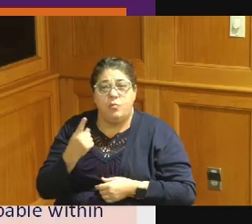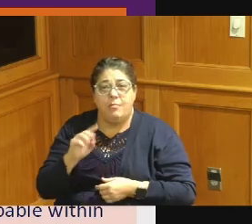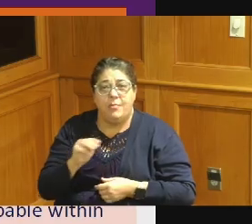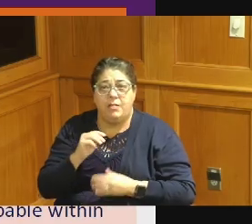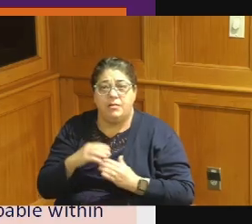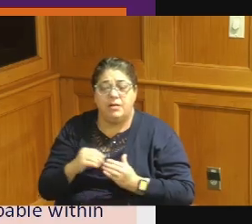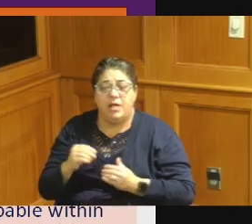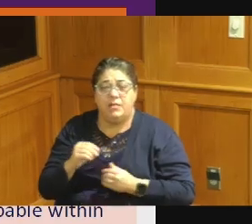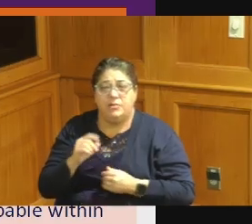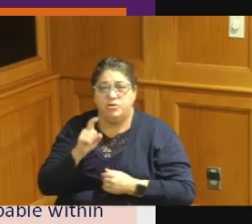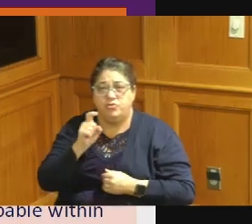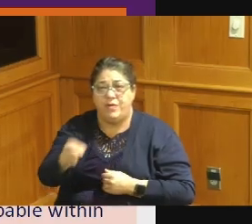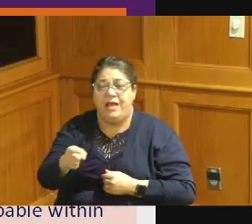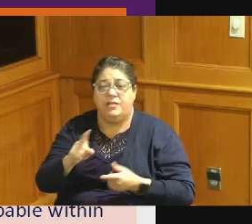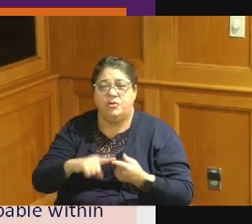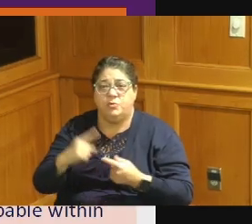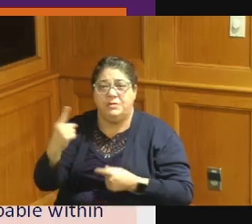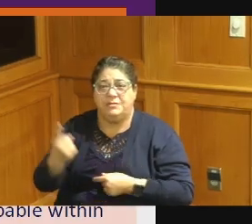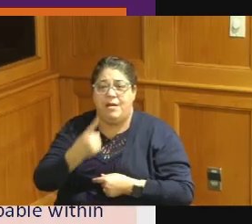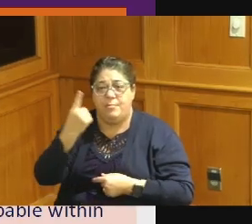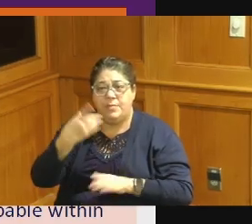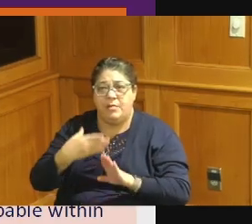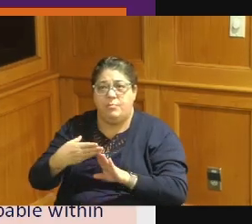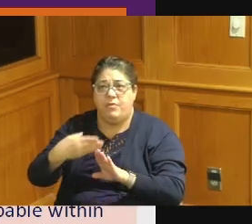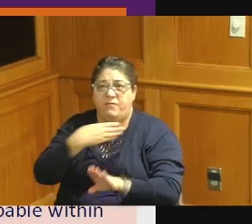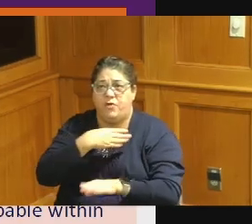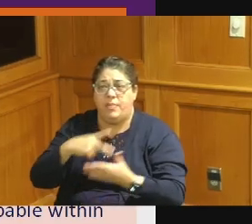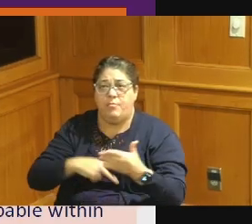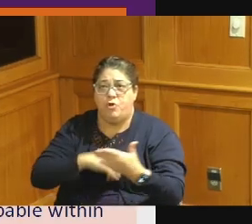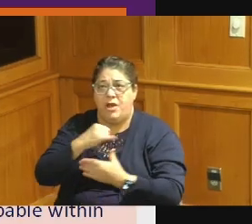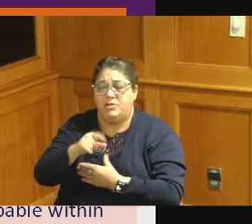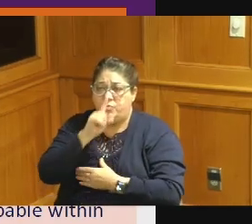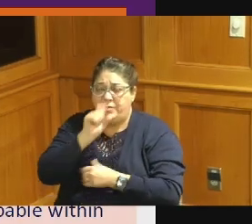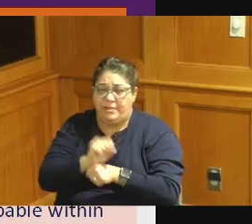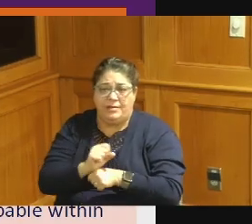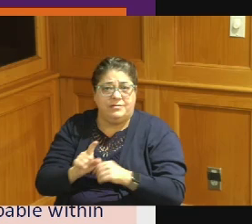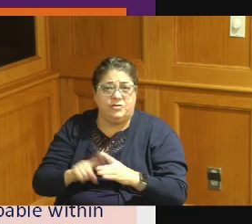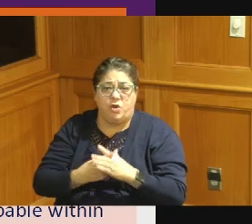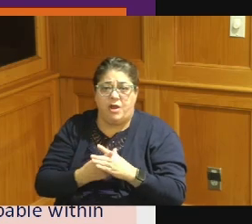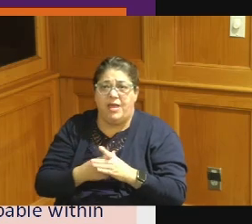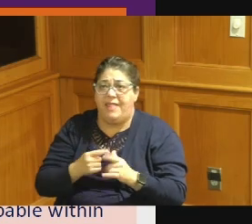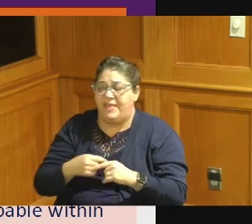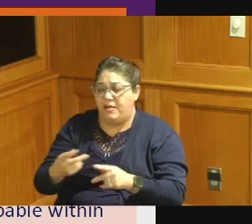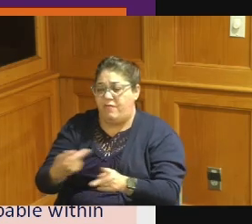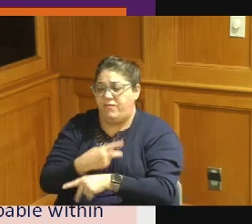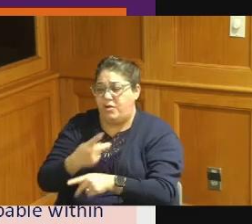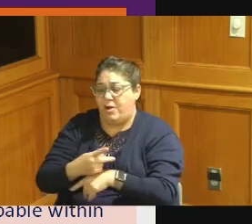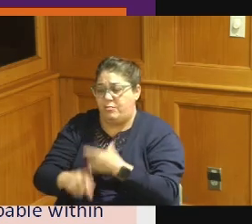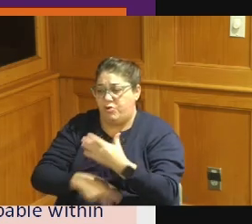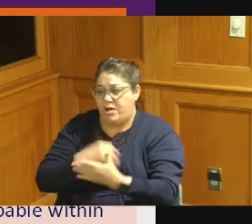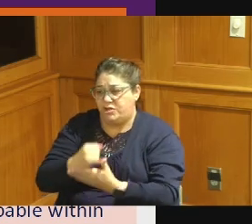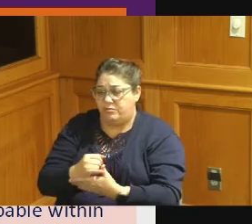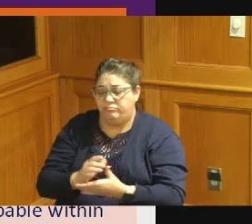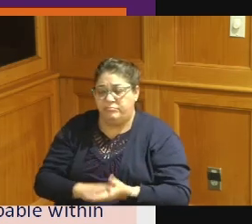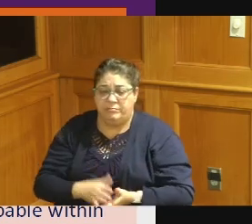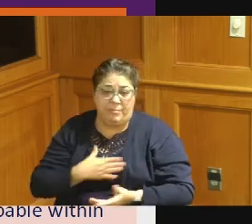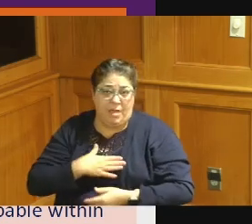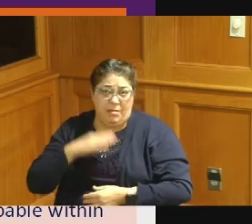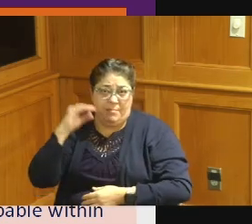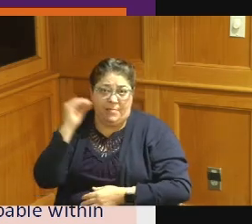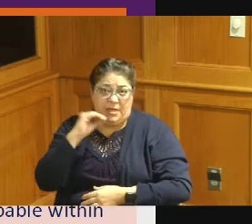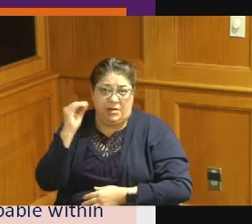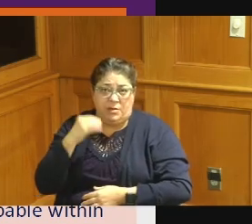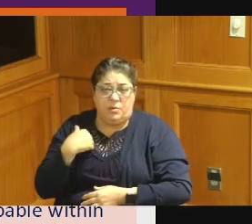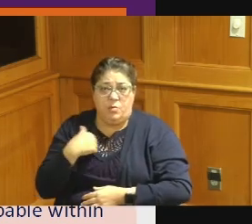directly to somebody at the front end before a project was really in existence, and then say, go figure out a project. I think it's my opinion that